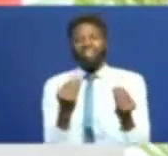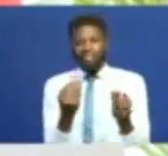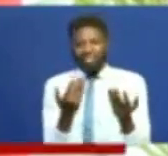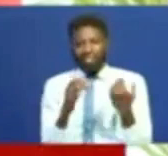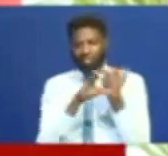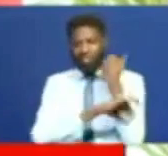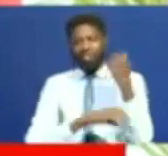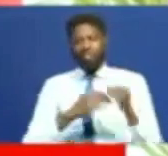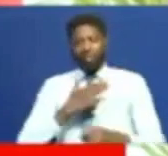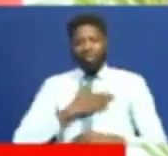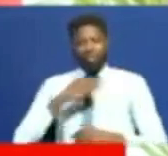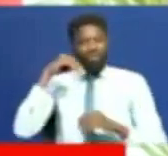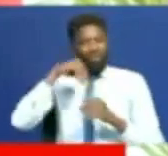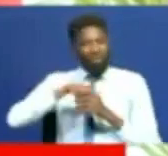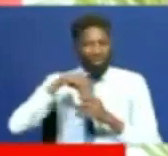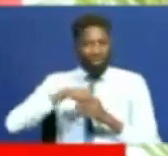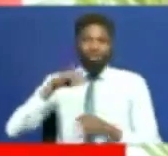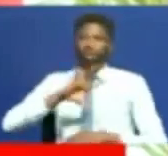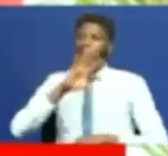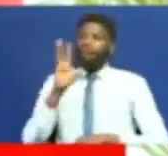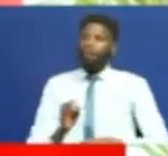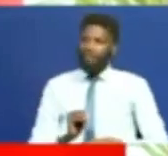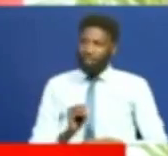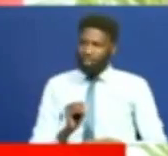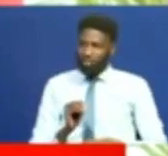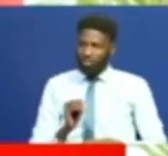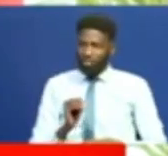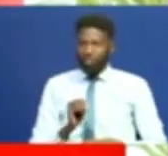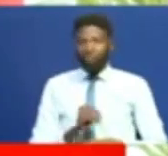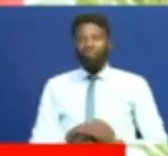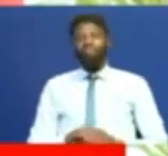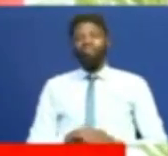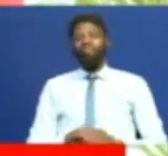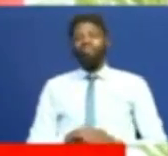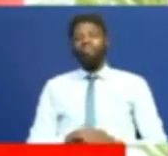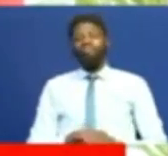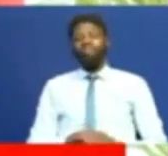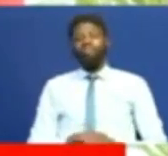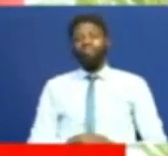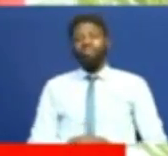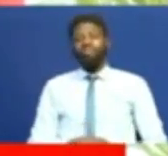our countries as we do it within the context of our continent.